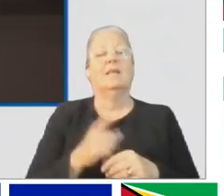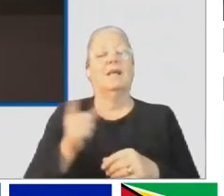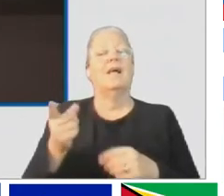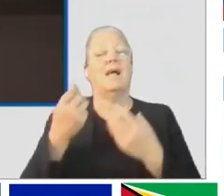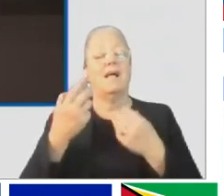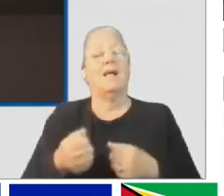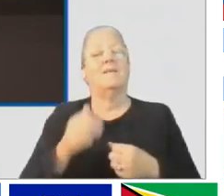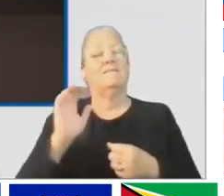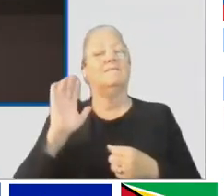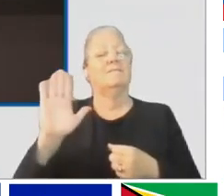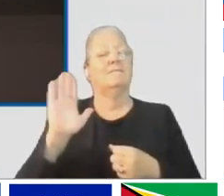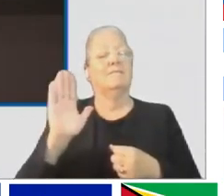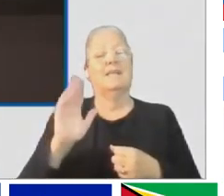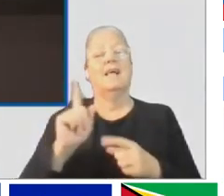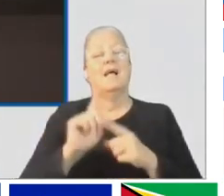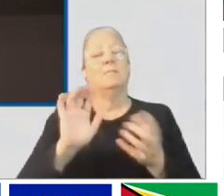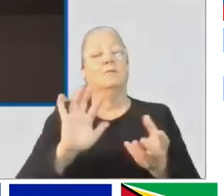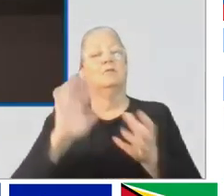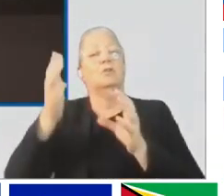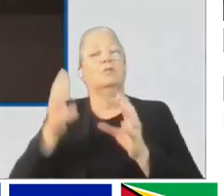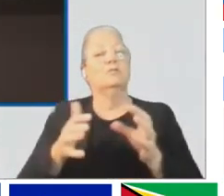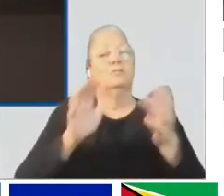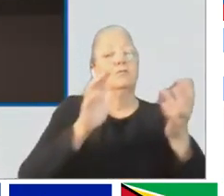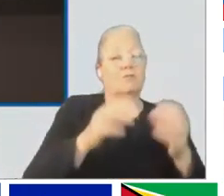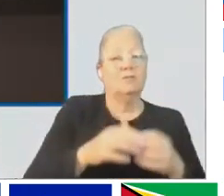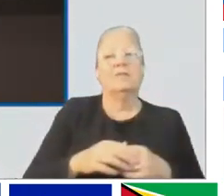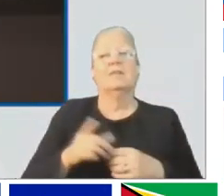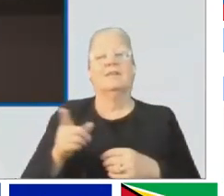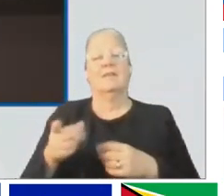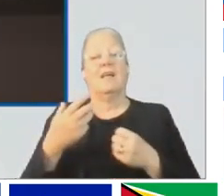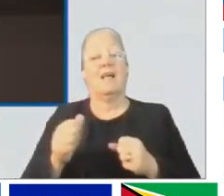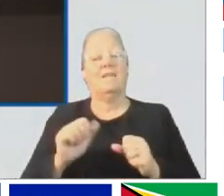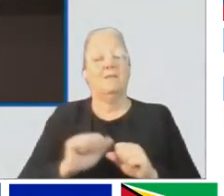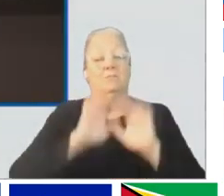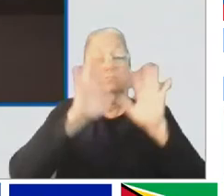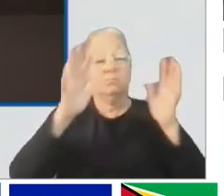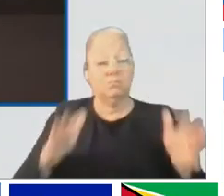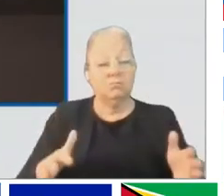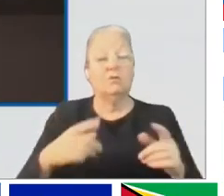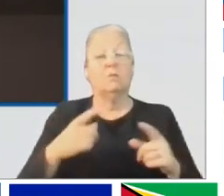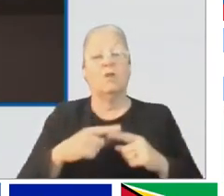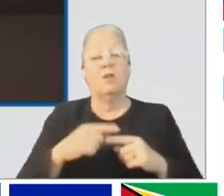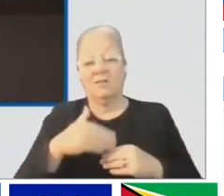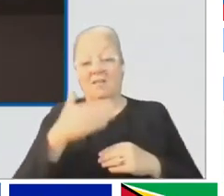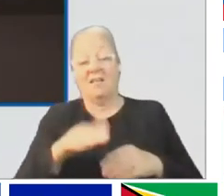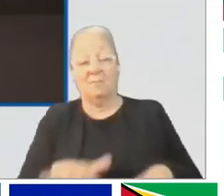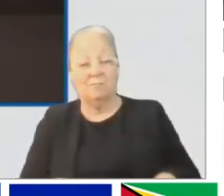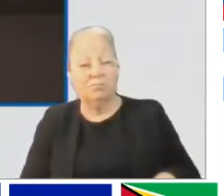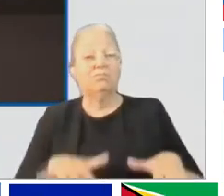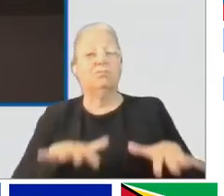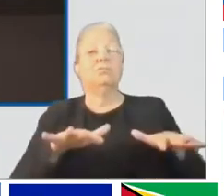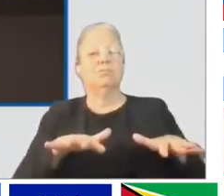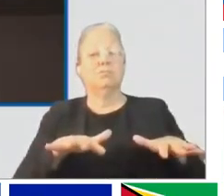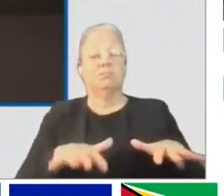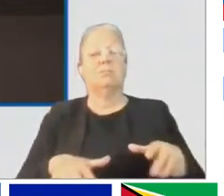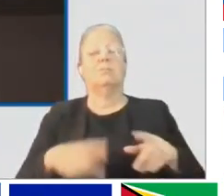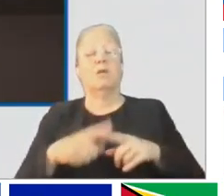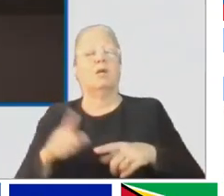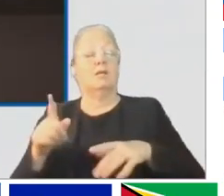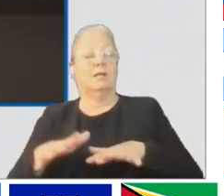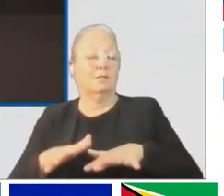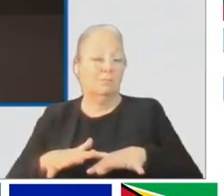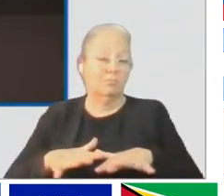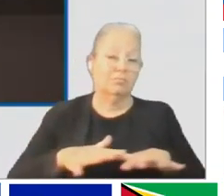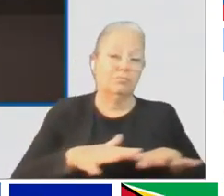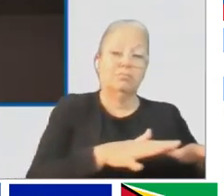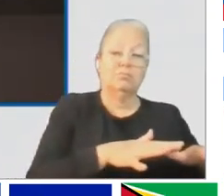have the eruption, but they had flooding right after, and then, of course, they had evacuation all while dealing with a pandemic. So when we look at the